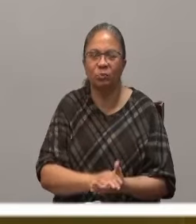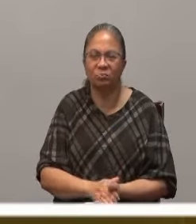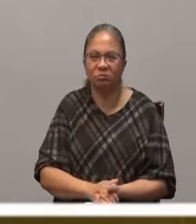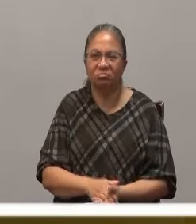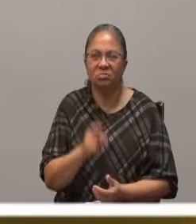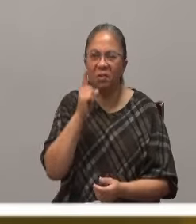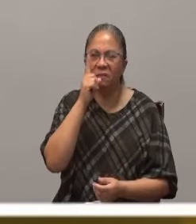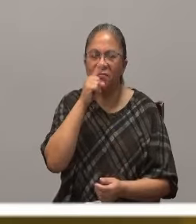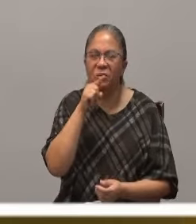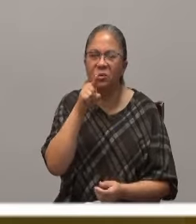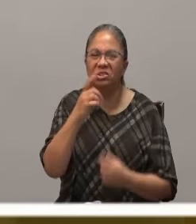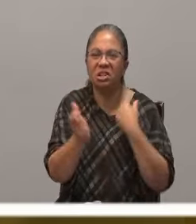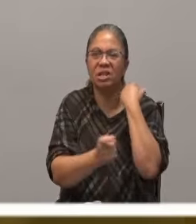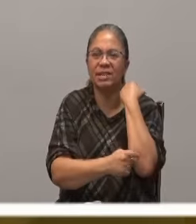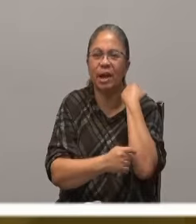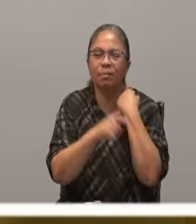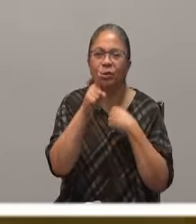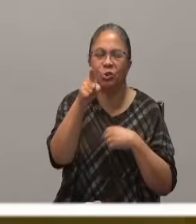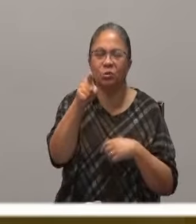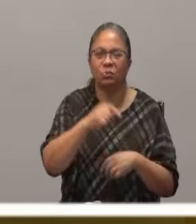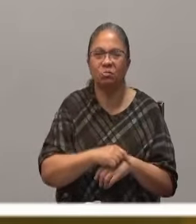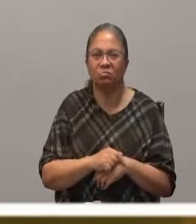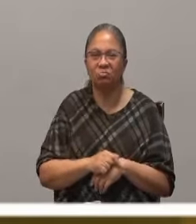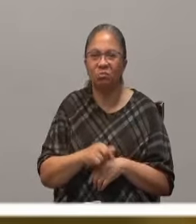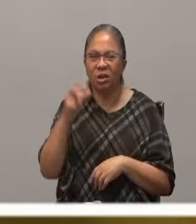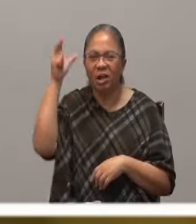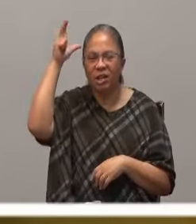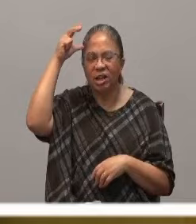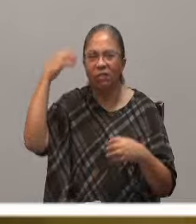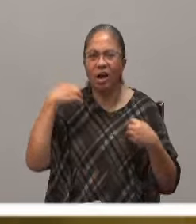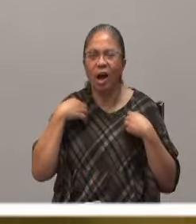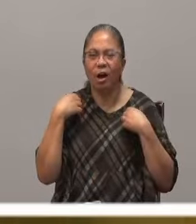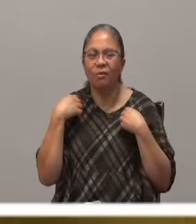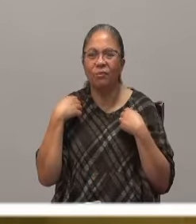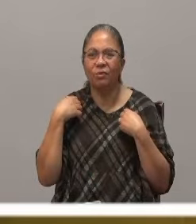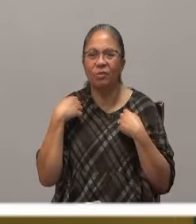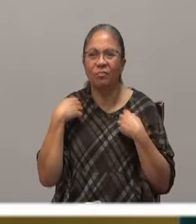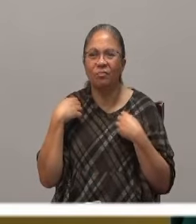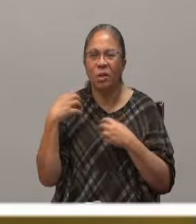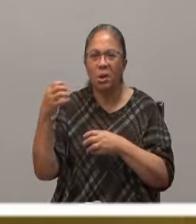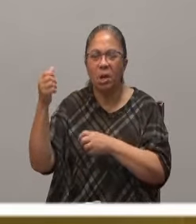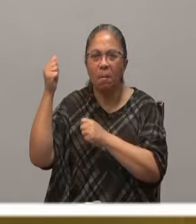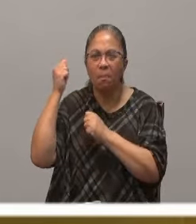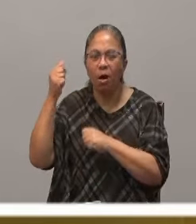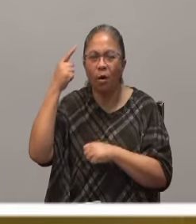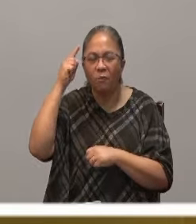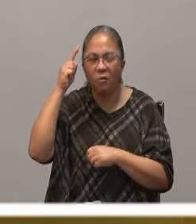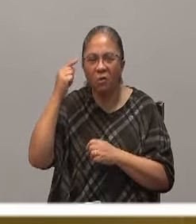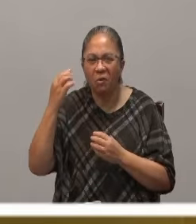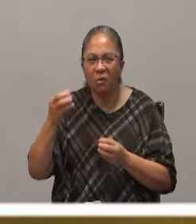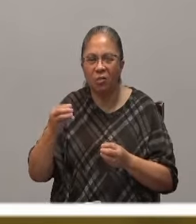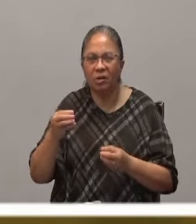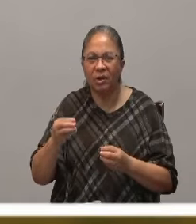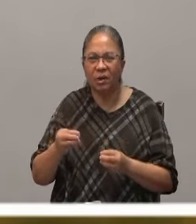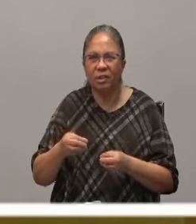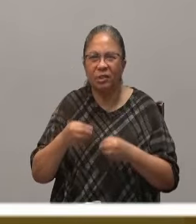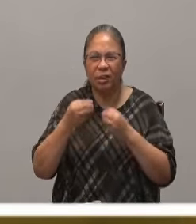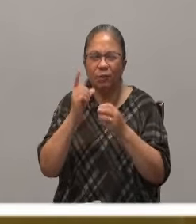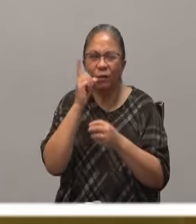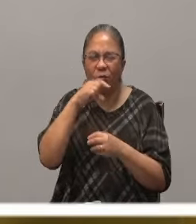The power of temptation. The power of suggestion, the power